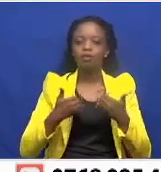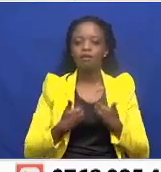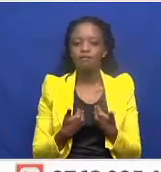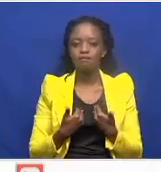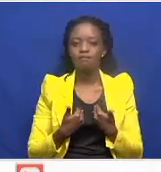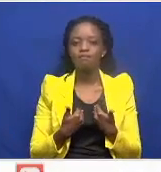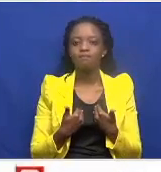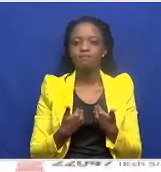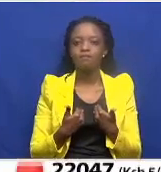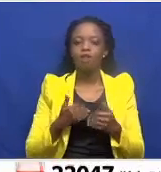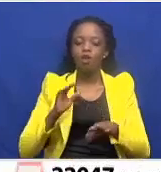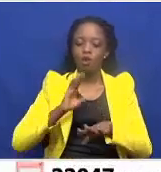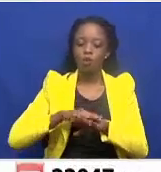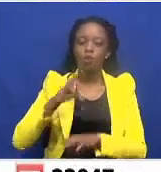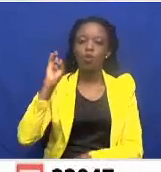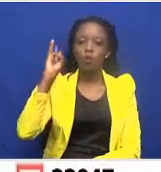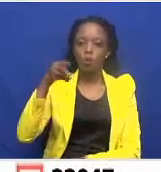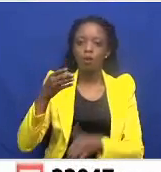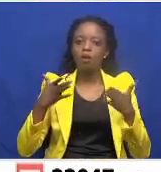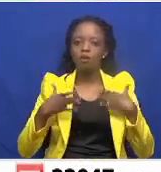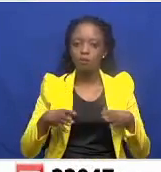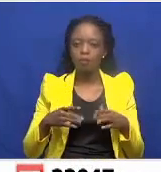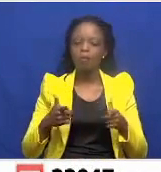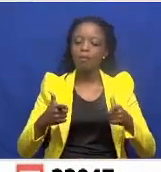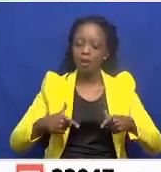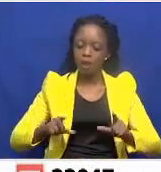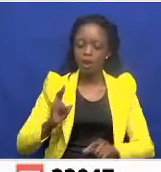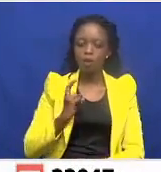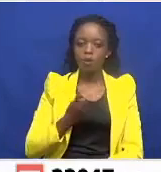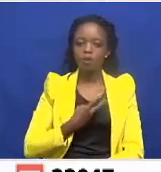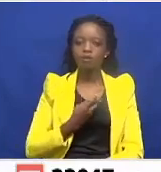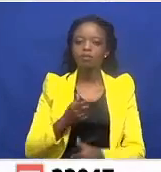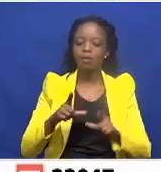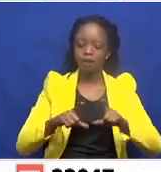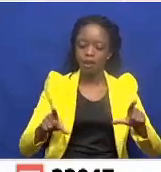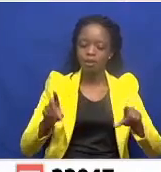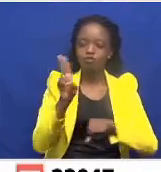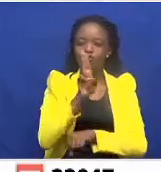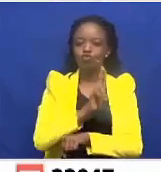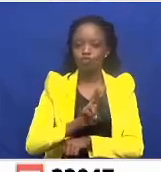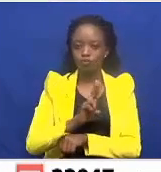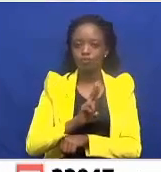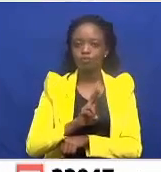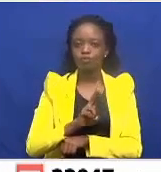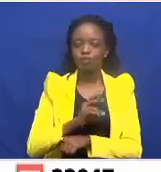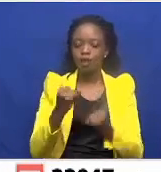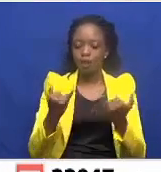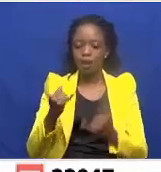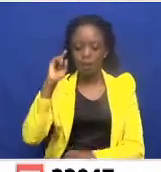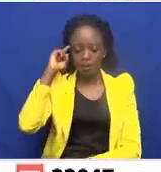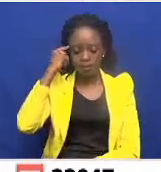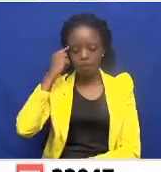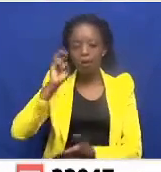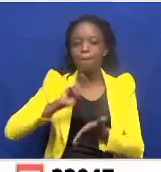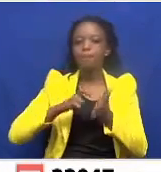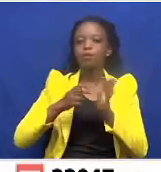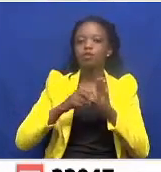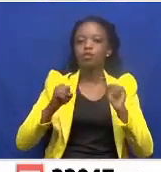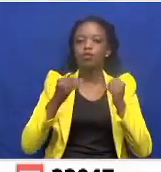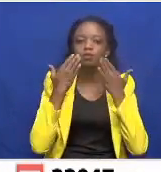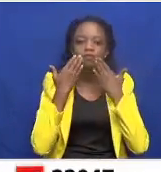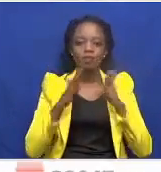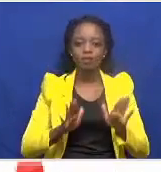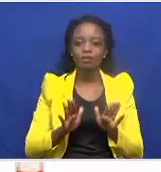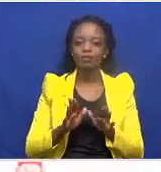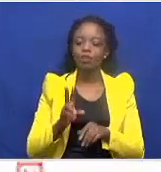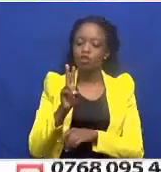have the goodwill of the people. They have allowed us to get into the RAD. And therefore, we think this project can be finished